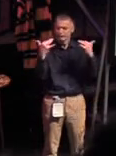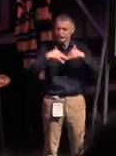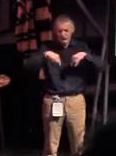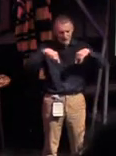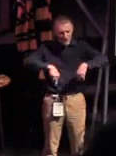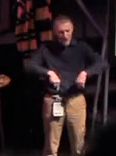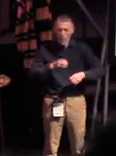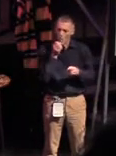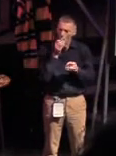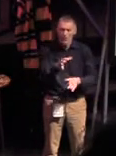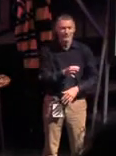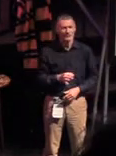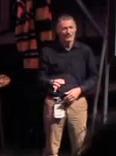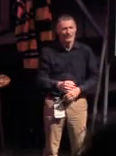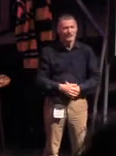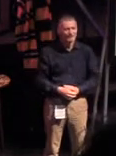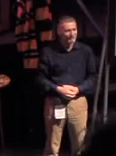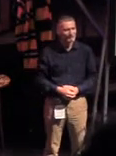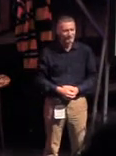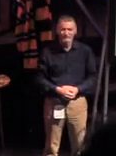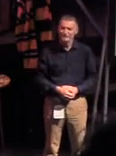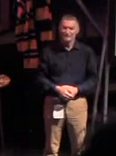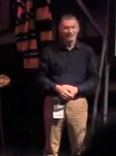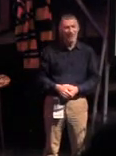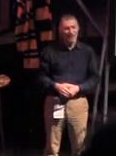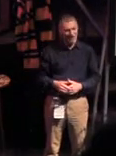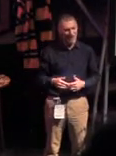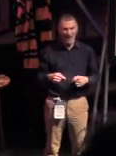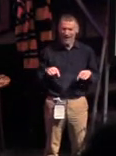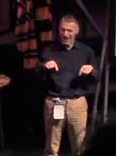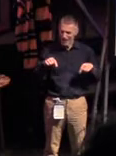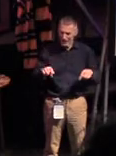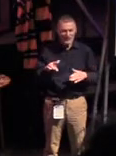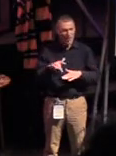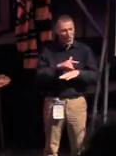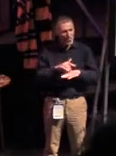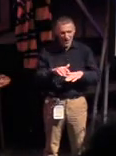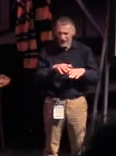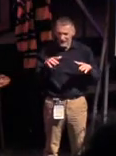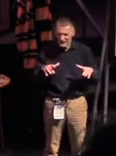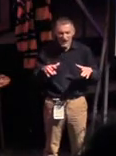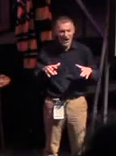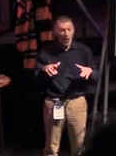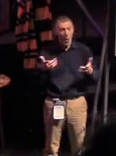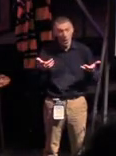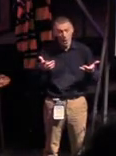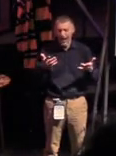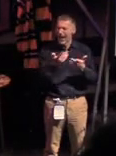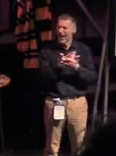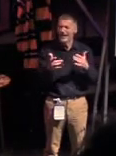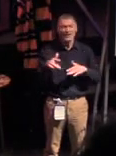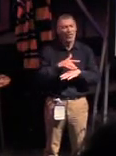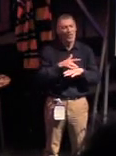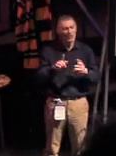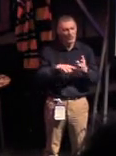city. And outside of this theatre, or every theatre in the UK, and